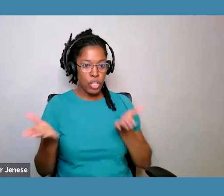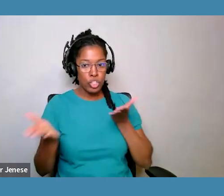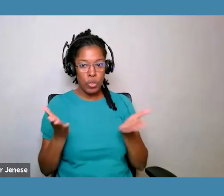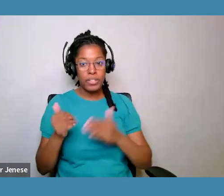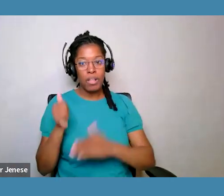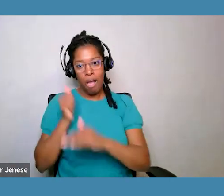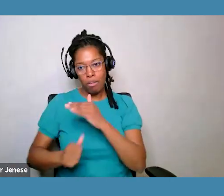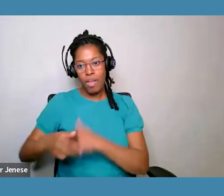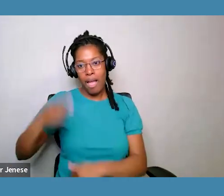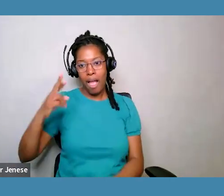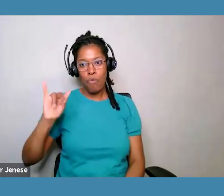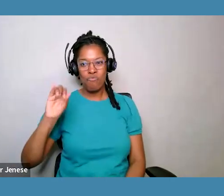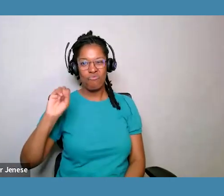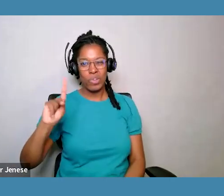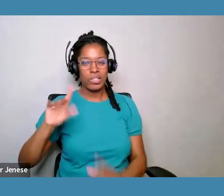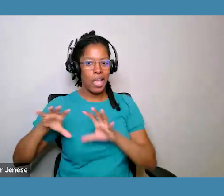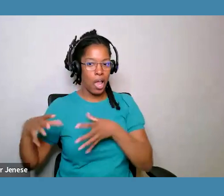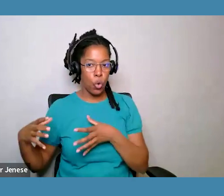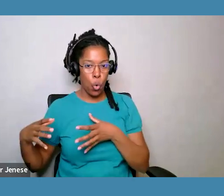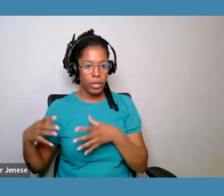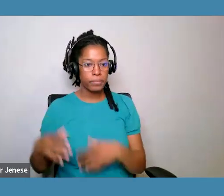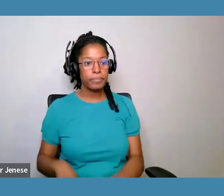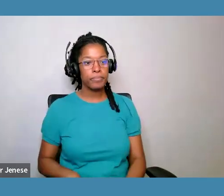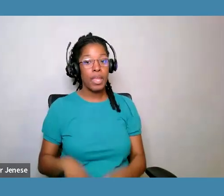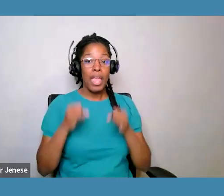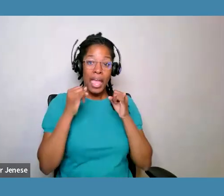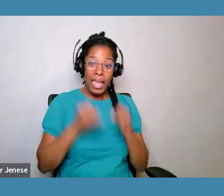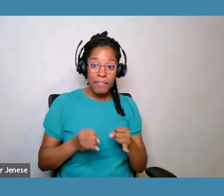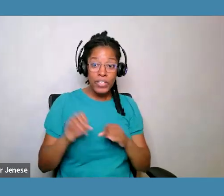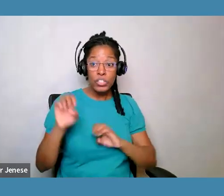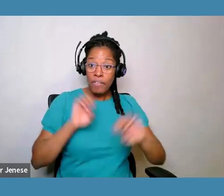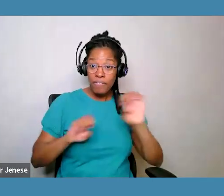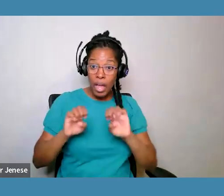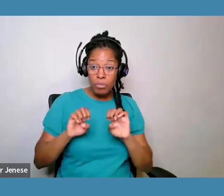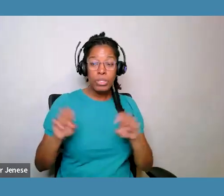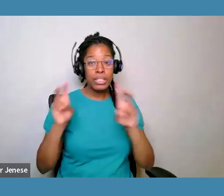the high risk category. They'll provide individual evaluations or